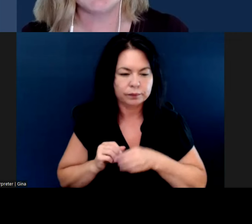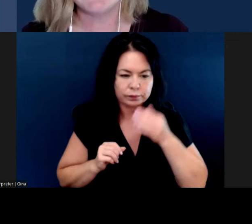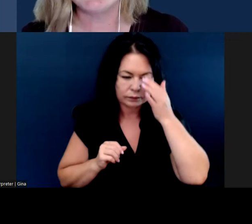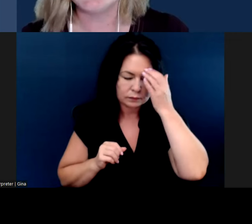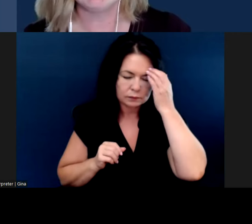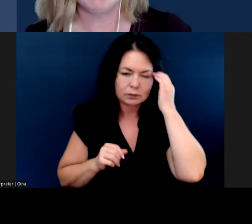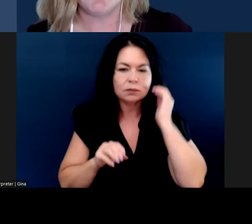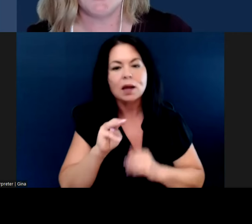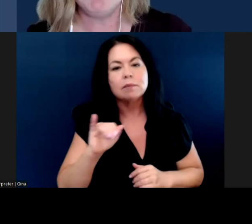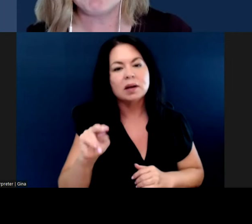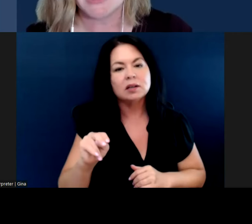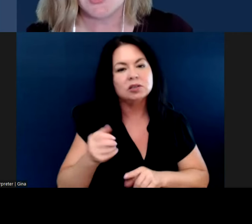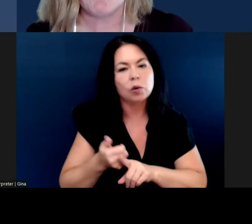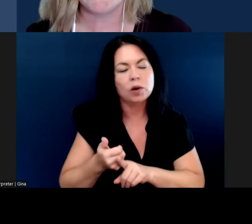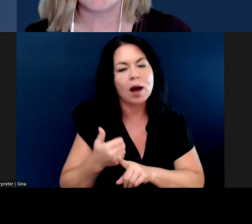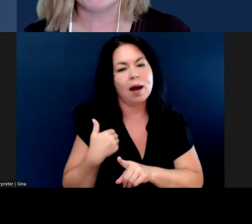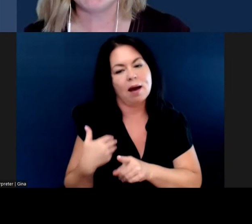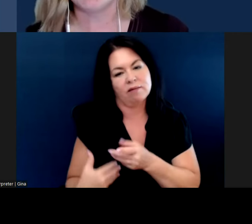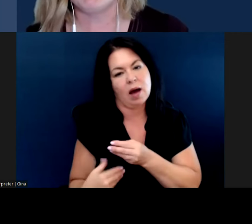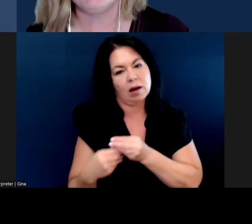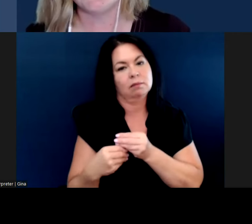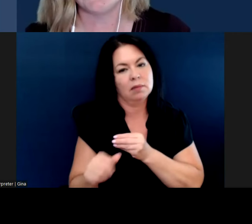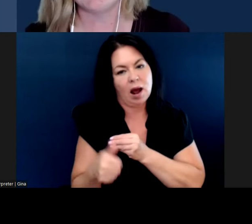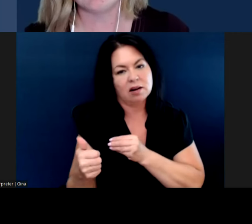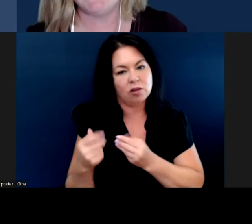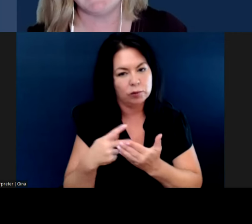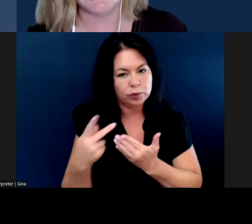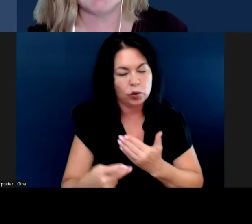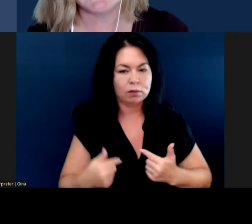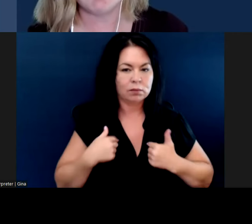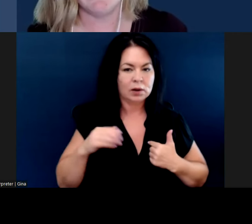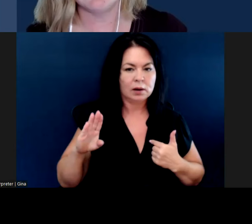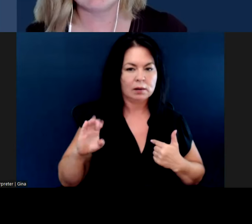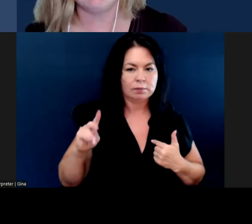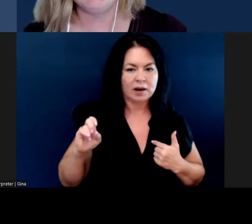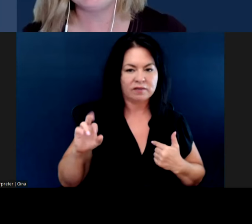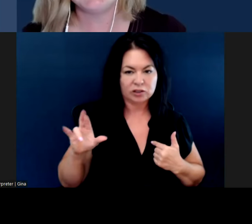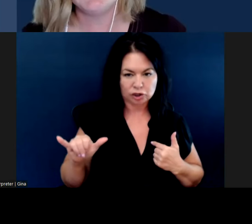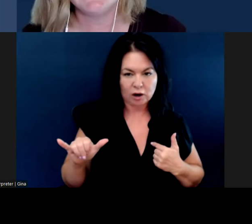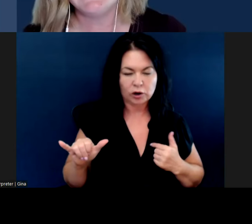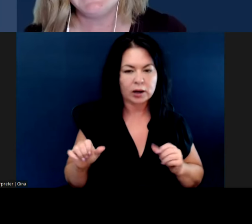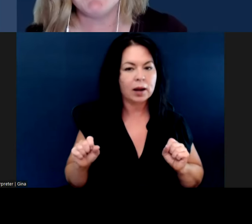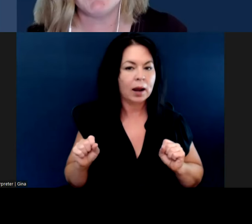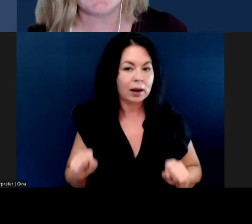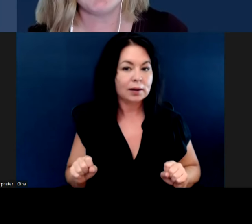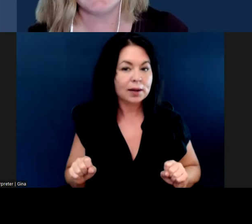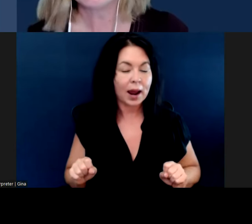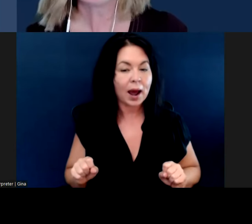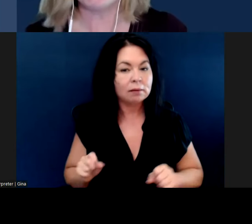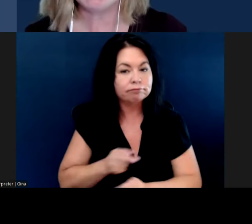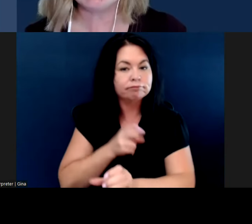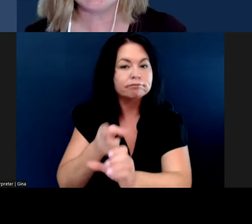Minnesota also has an additional program where Medicare beneficiaries could be eligible as well. It's called the Continuing Need